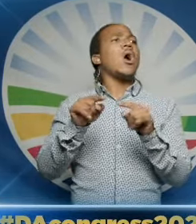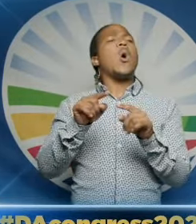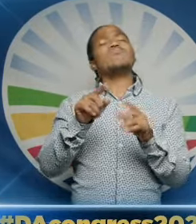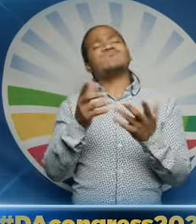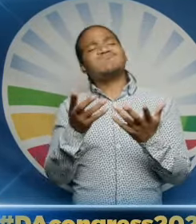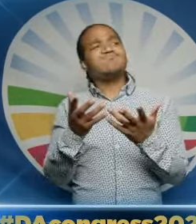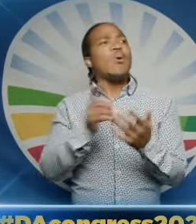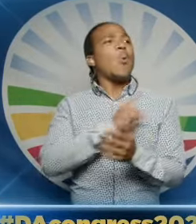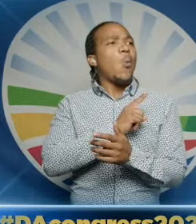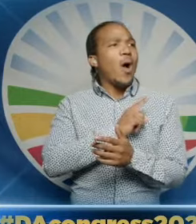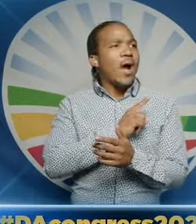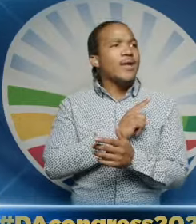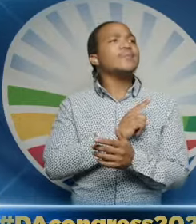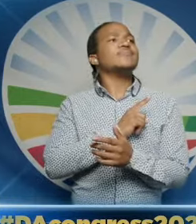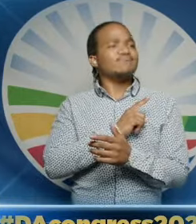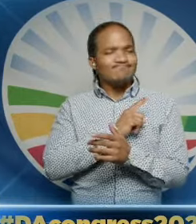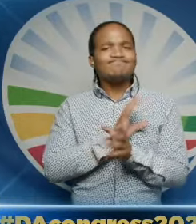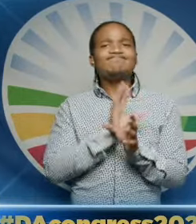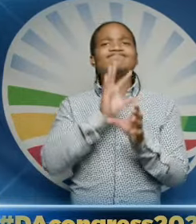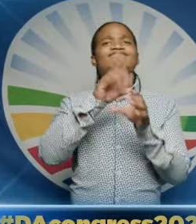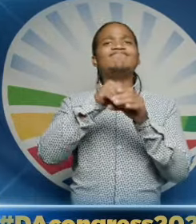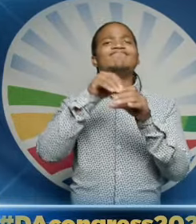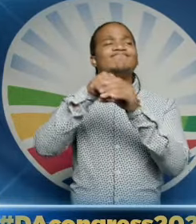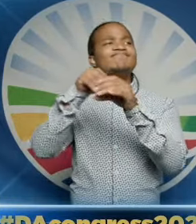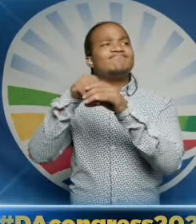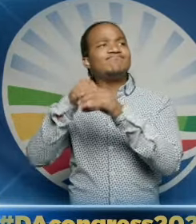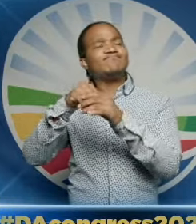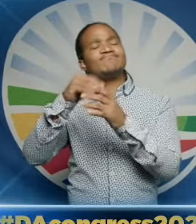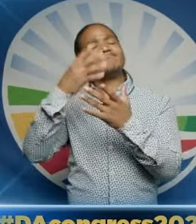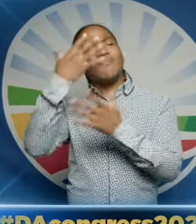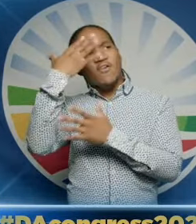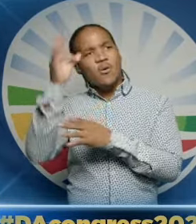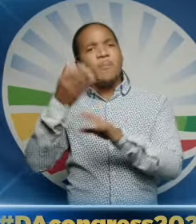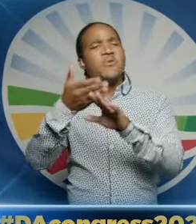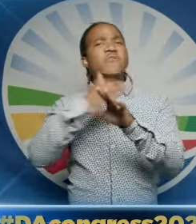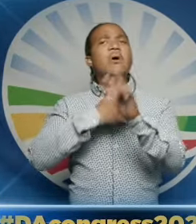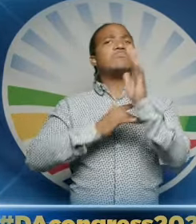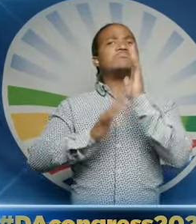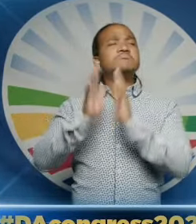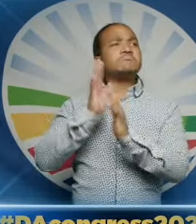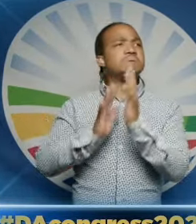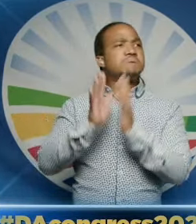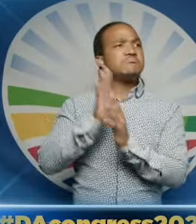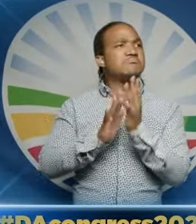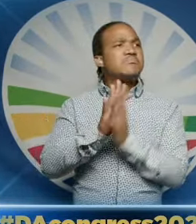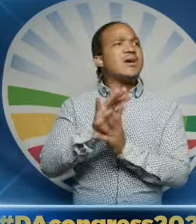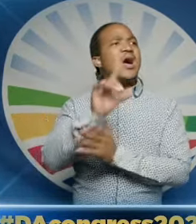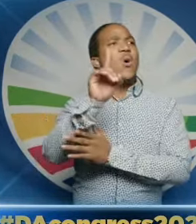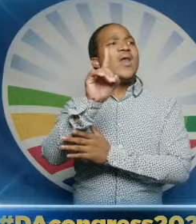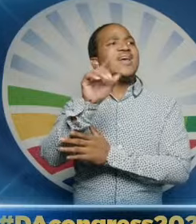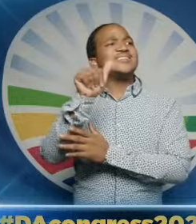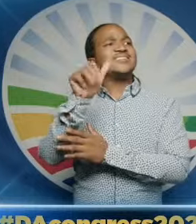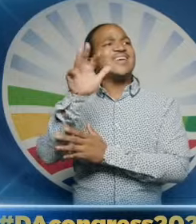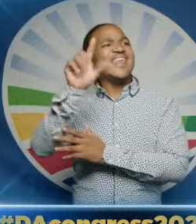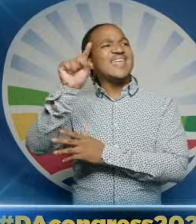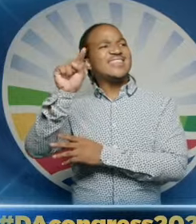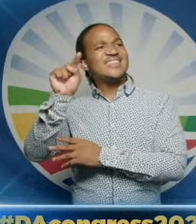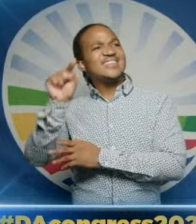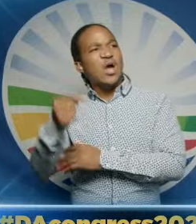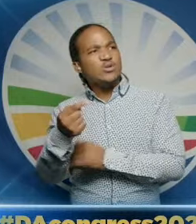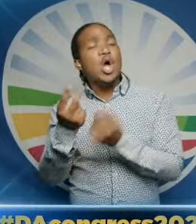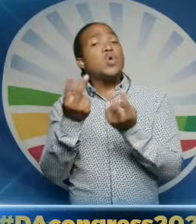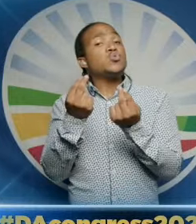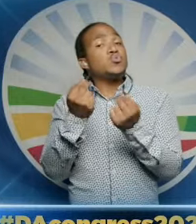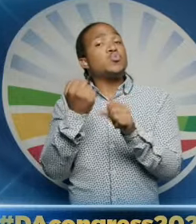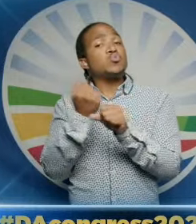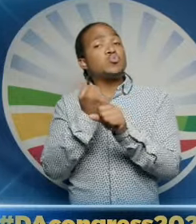another because we are a party of government. Earlier on, we also heard that out of the 169,000 new jobs in the